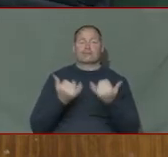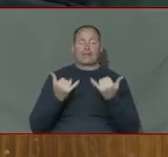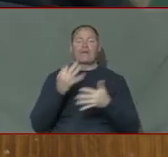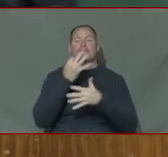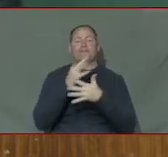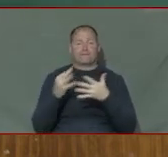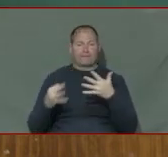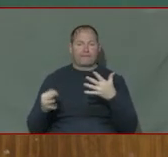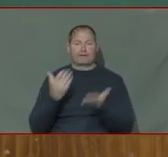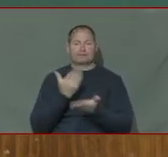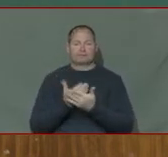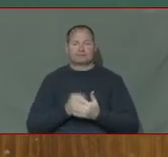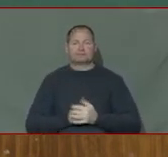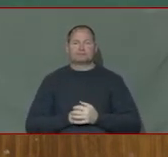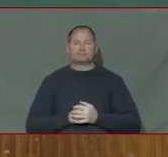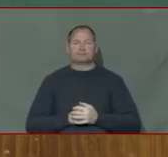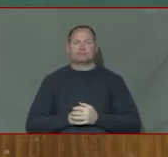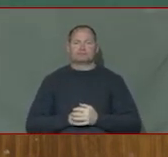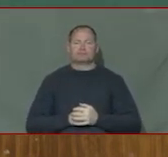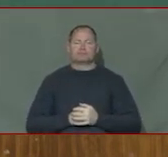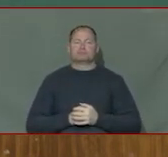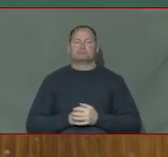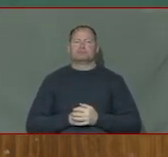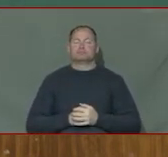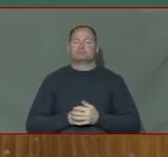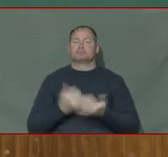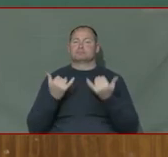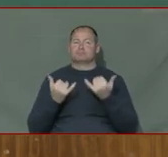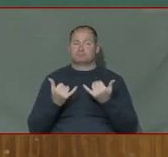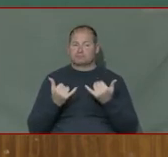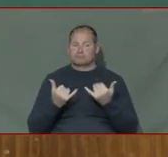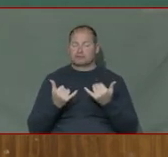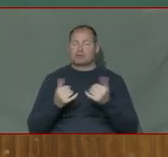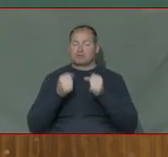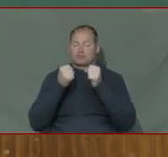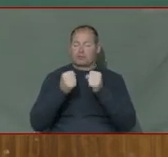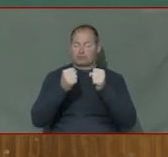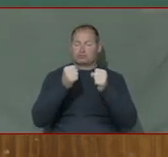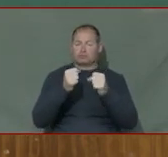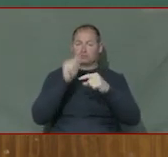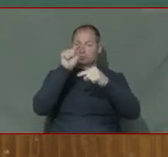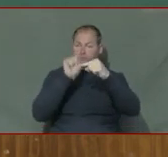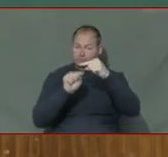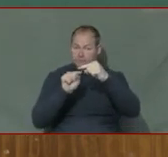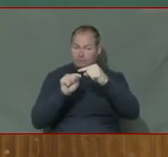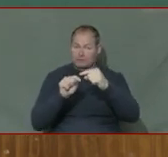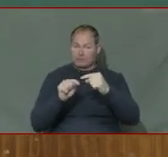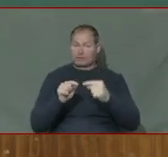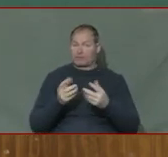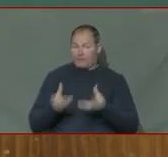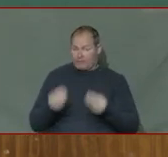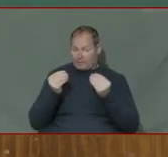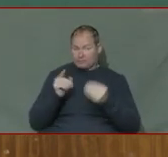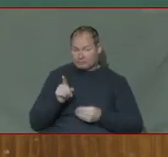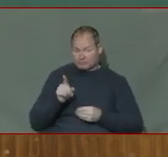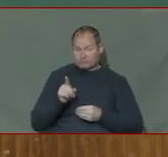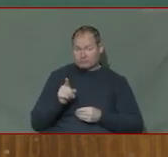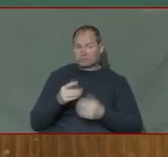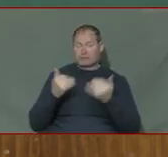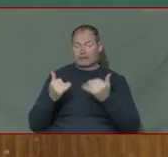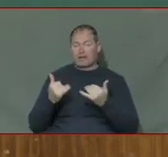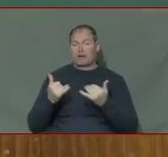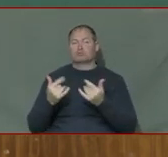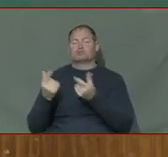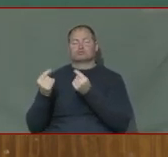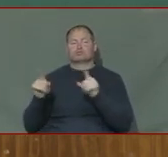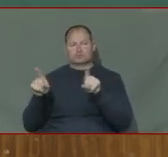factorize, correct? In the same way, I'm dividing by a constant, and I get that, correct? Now